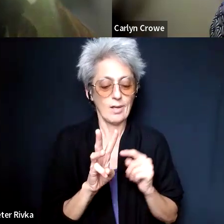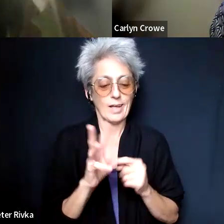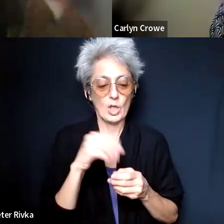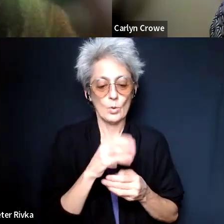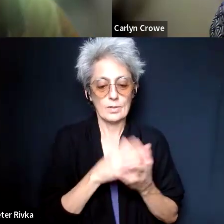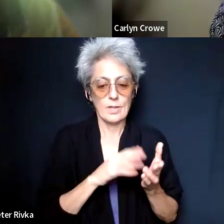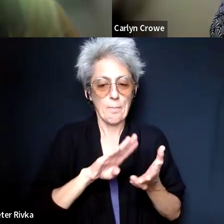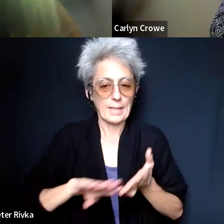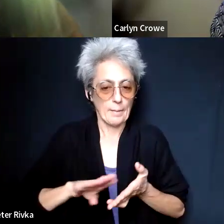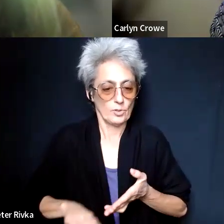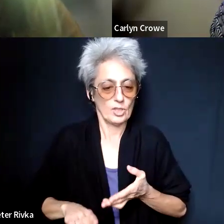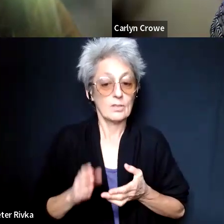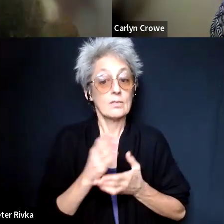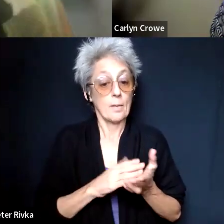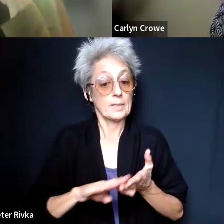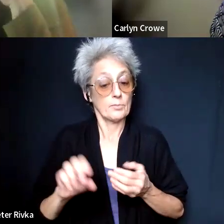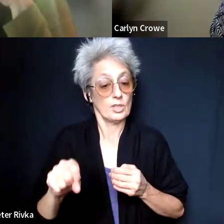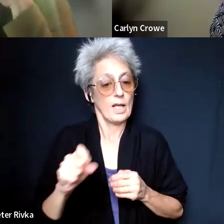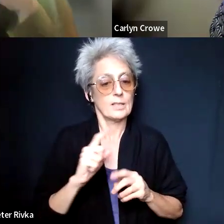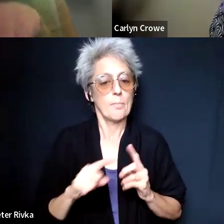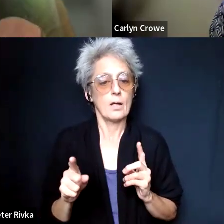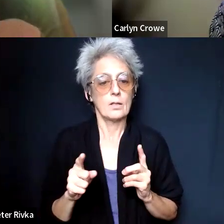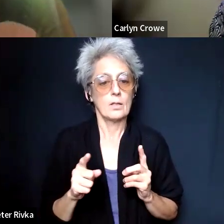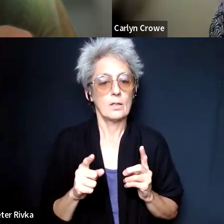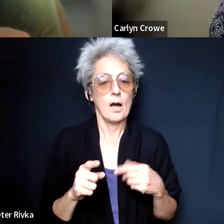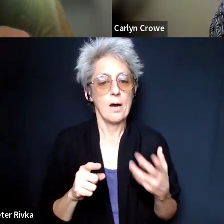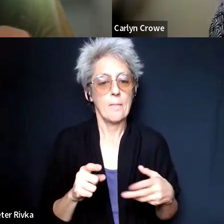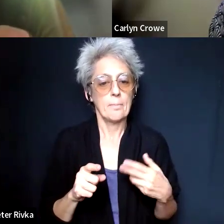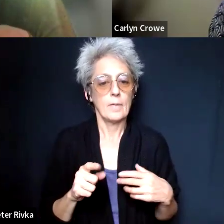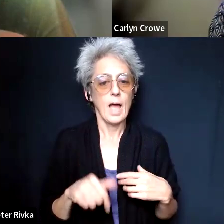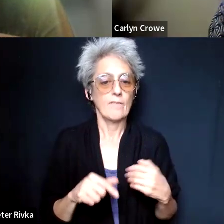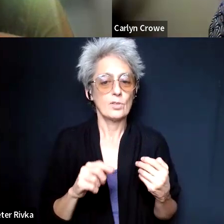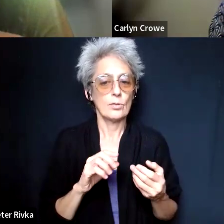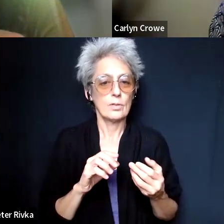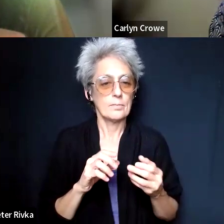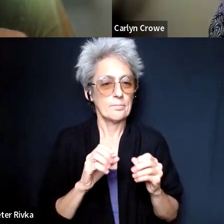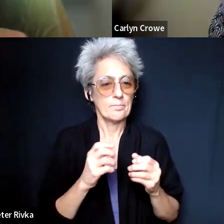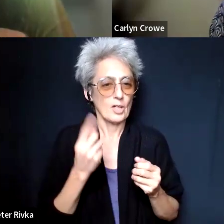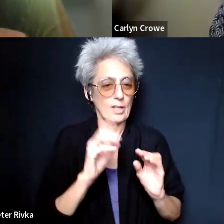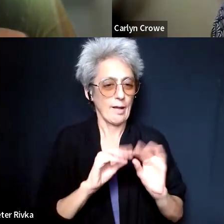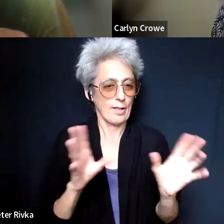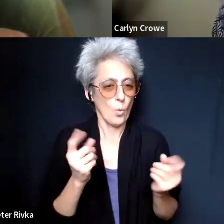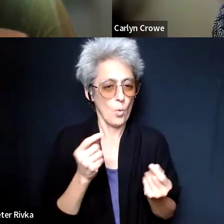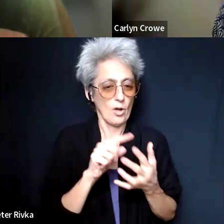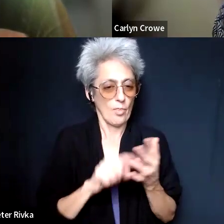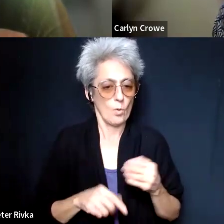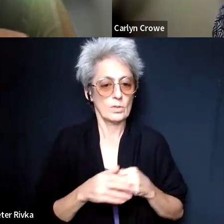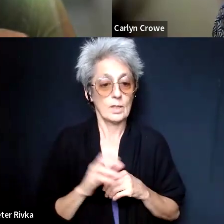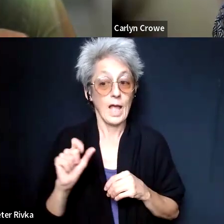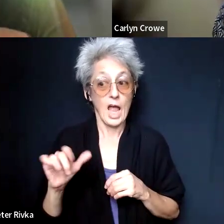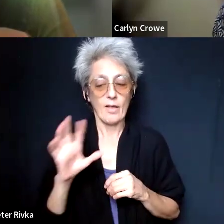are some, but we need to be more clear on what those are. So thank you for bringing that up, Eric. And that would be a great